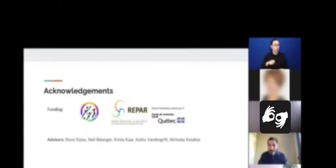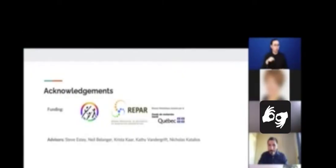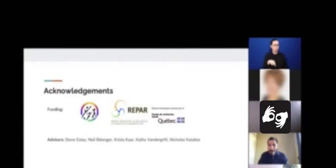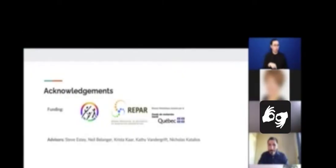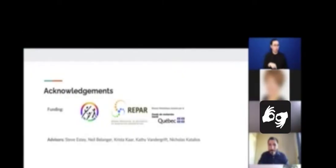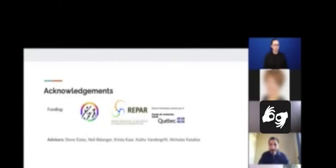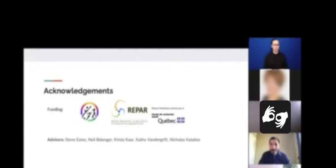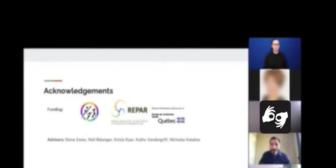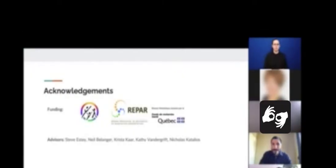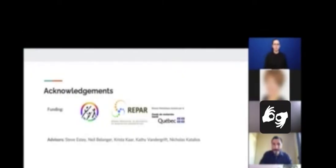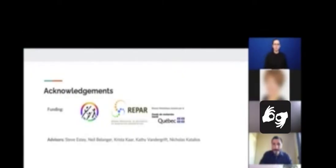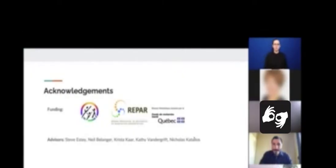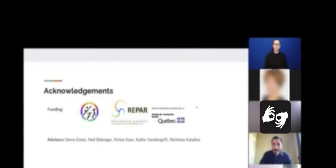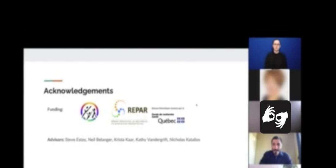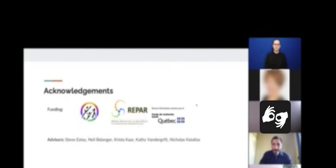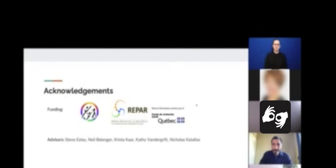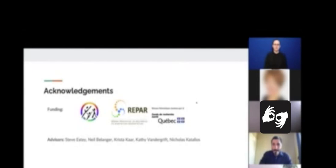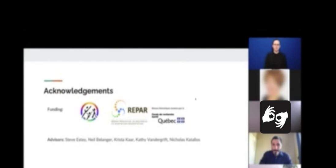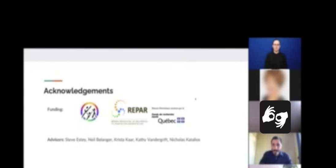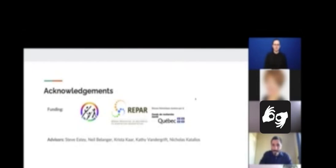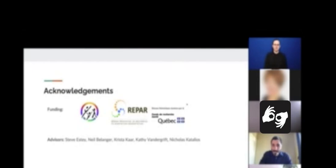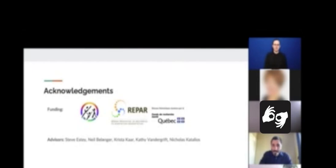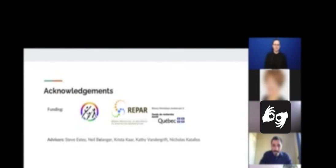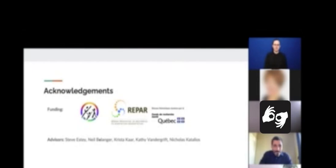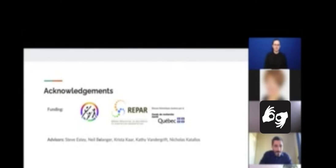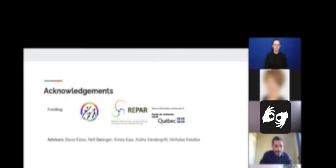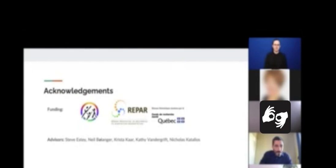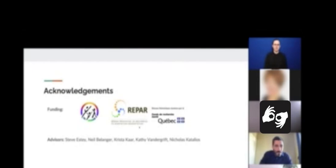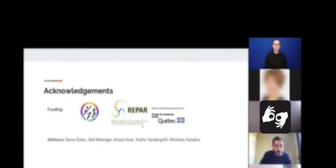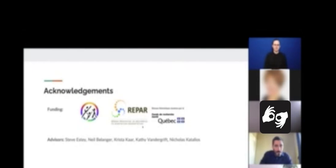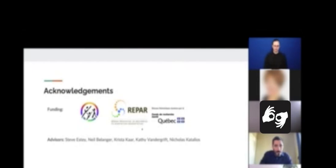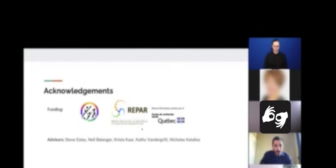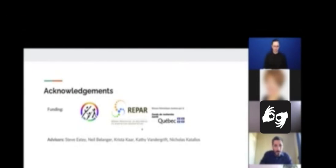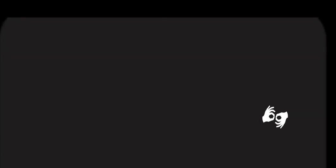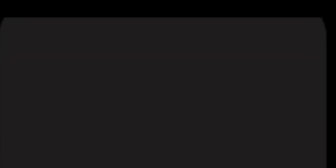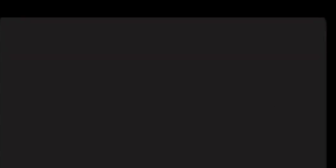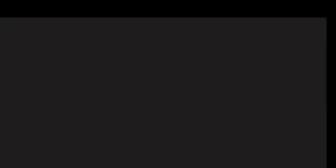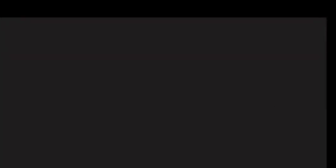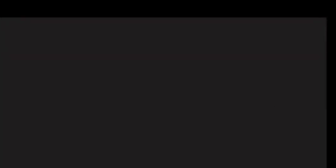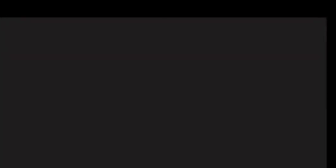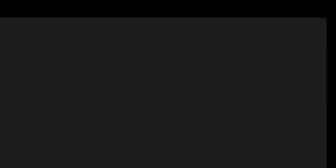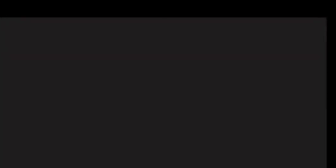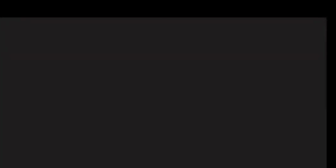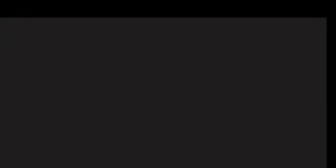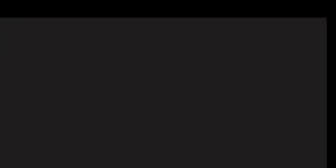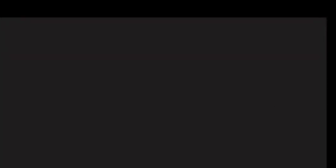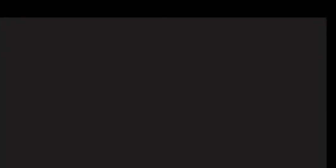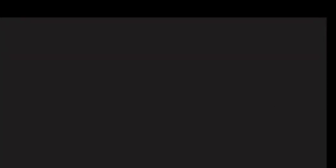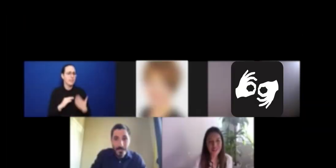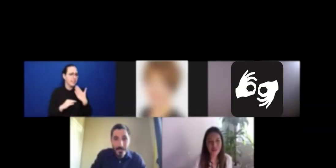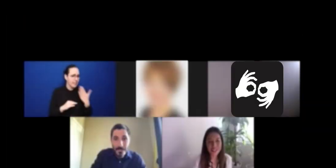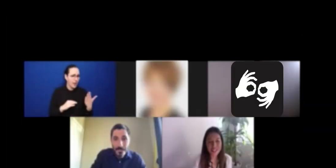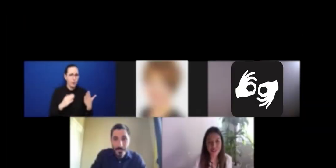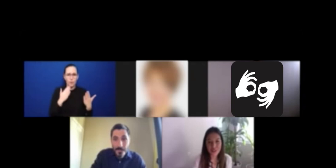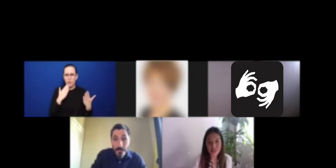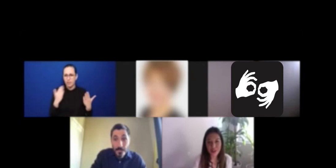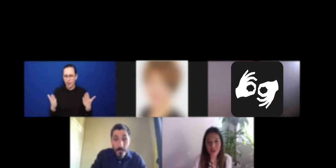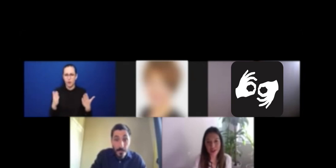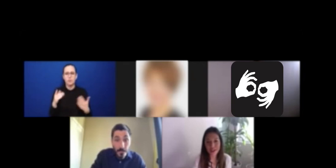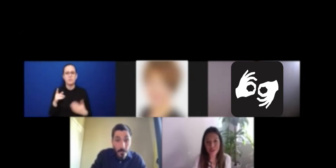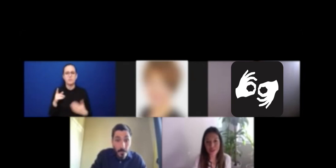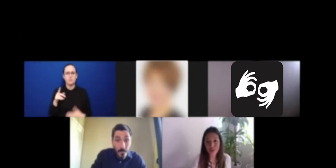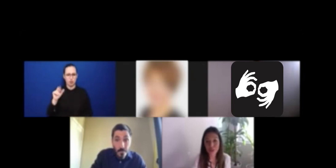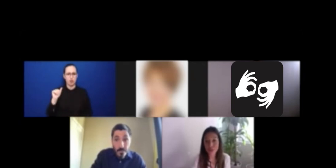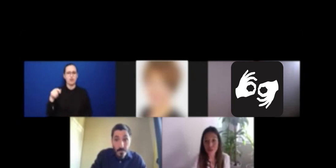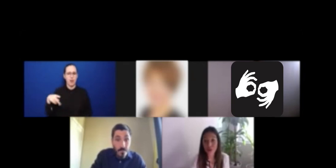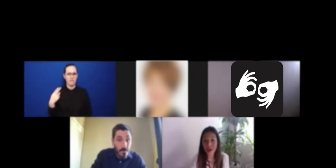Thank you, Rafael. We, we have a few requests that we, we will attend to now.